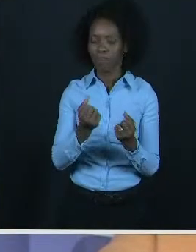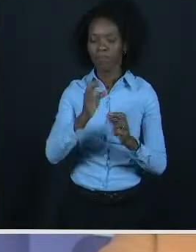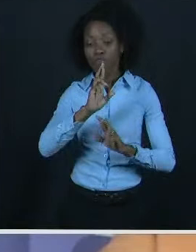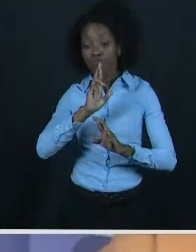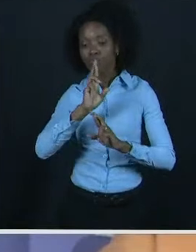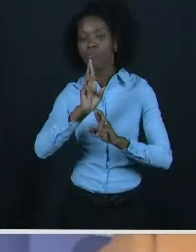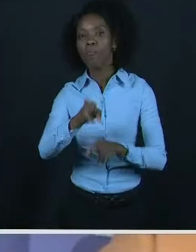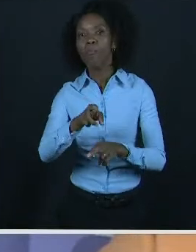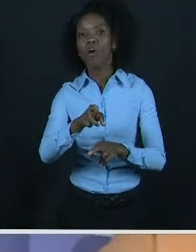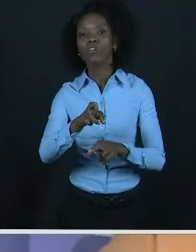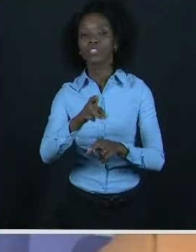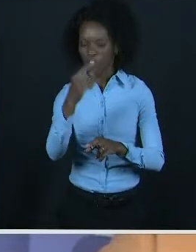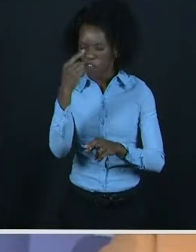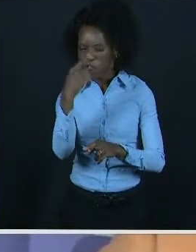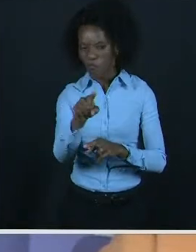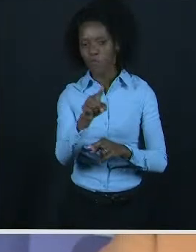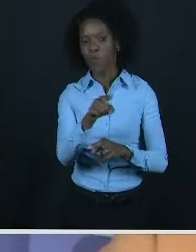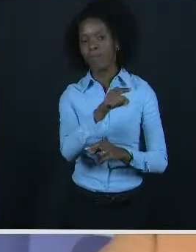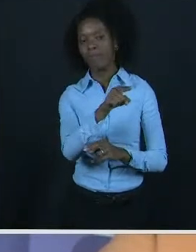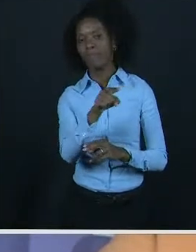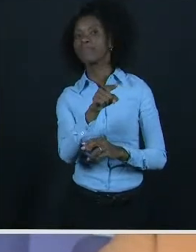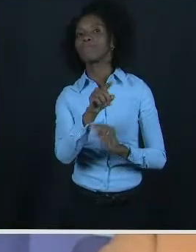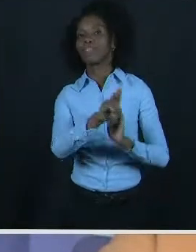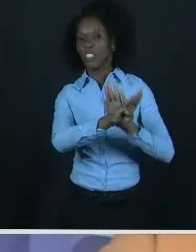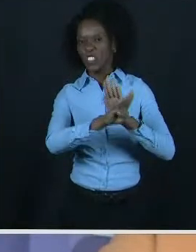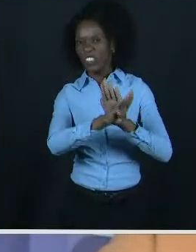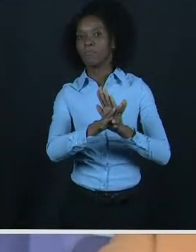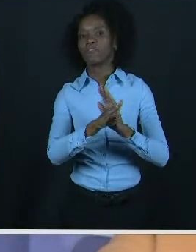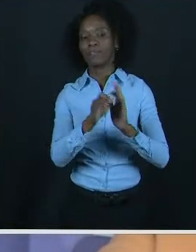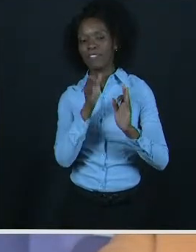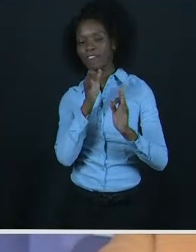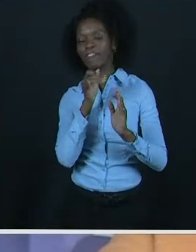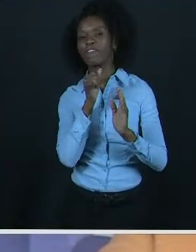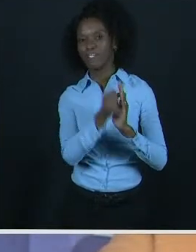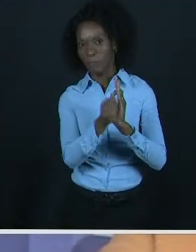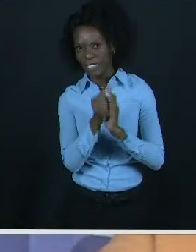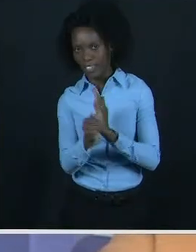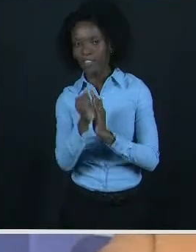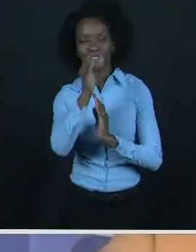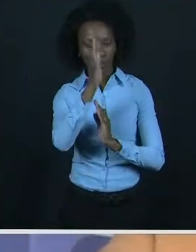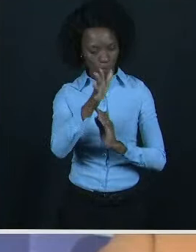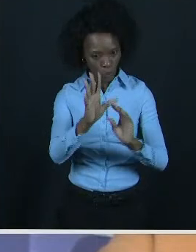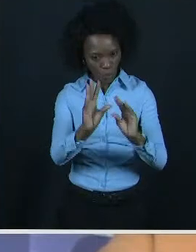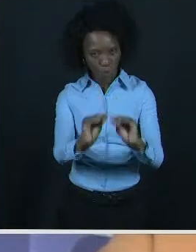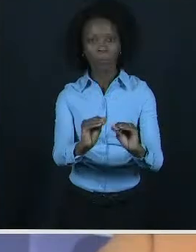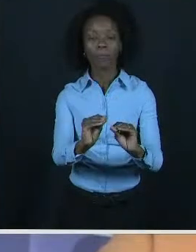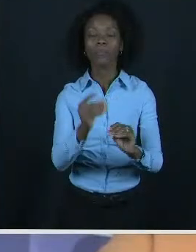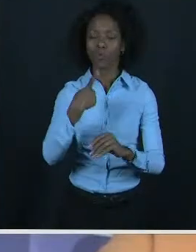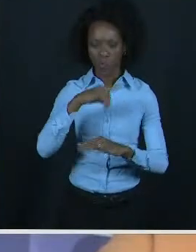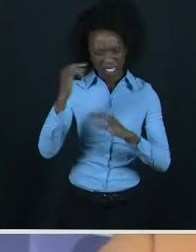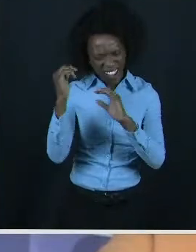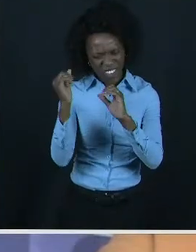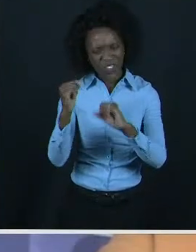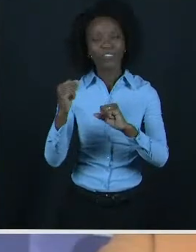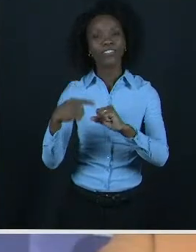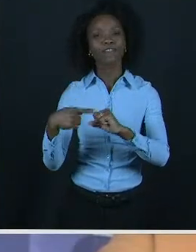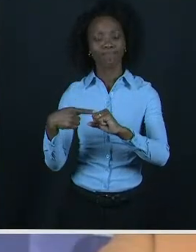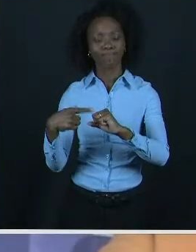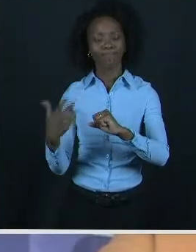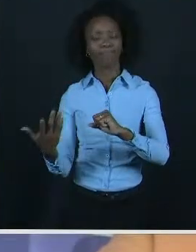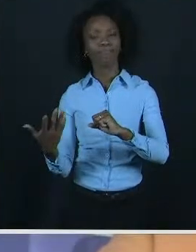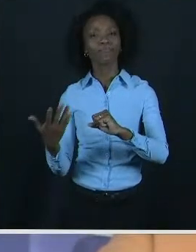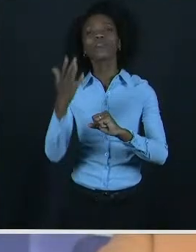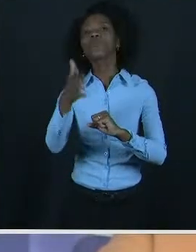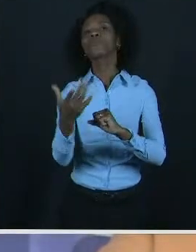response to gender-based violence and femicide. We agreed then that we